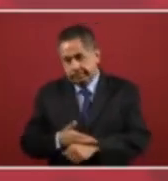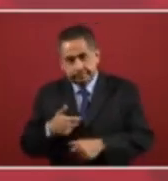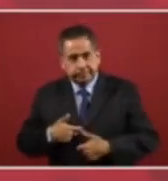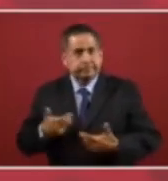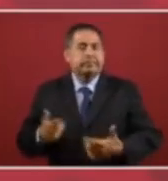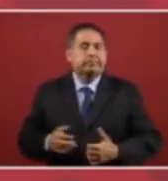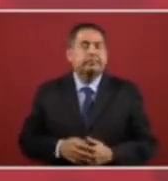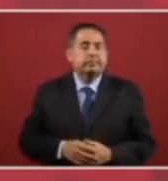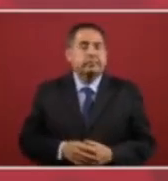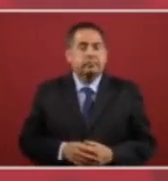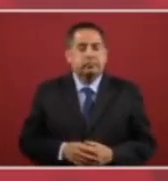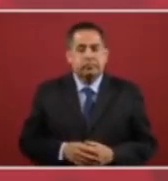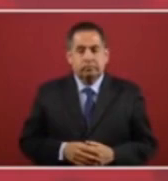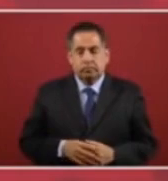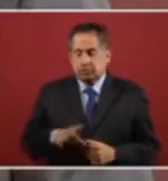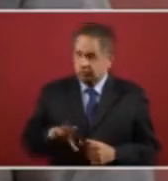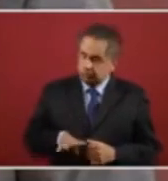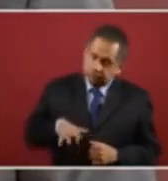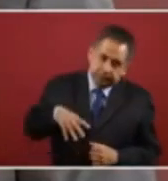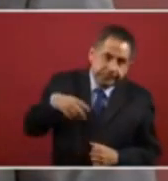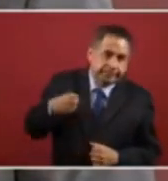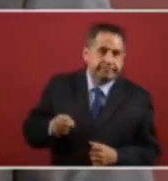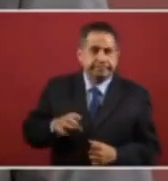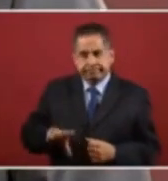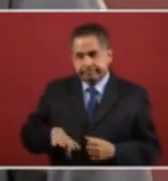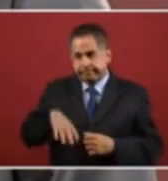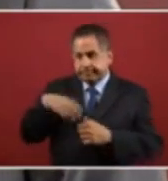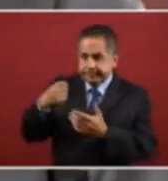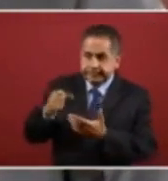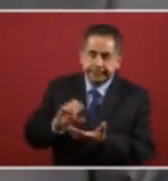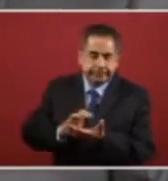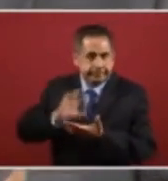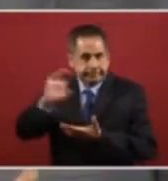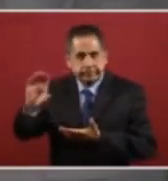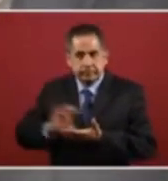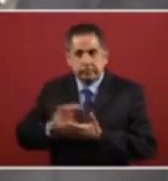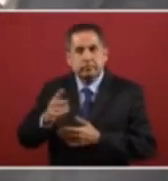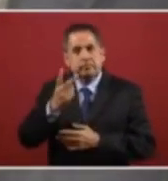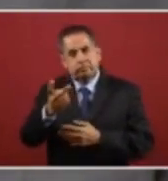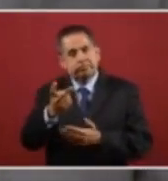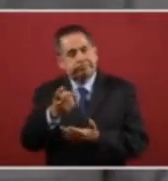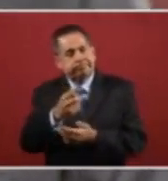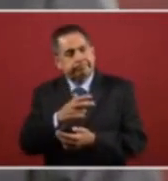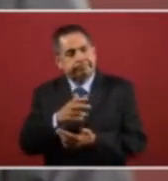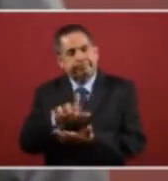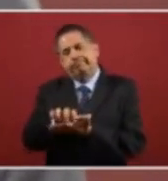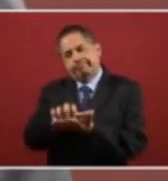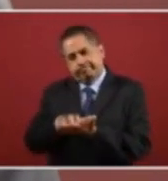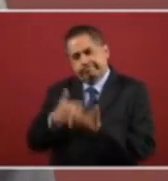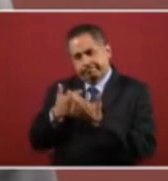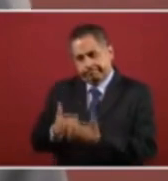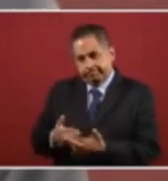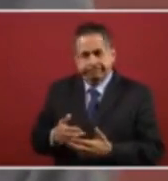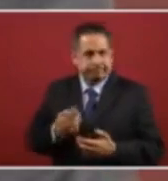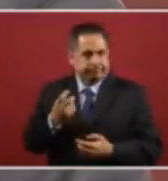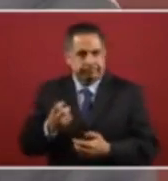What are we doing? A great effort. And that's why the austerity.